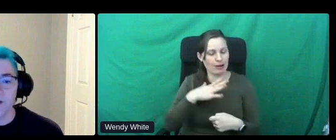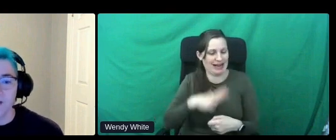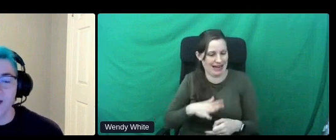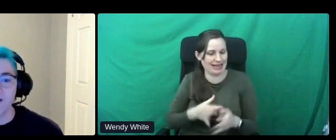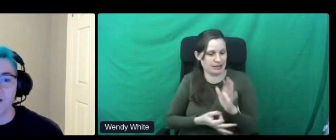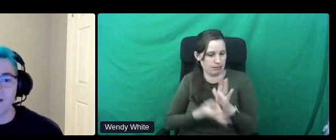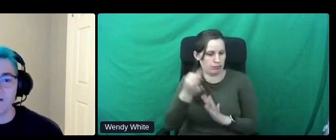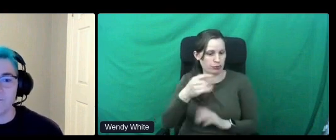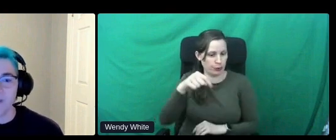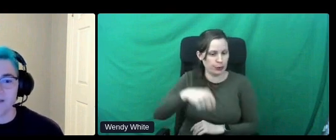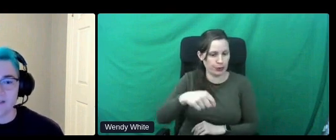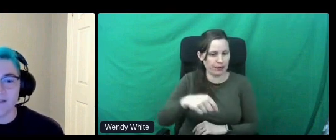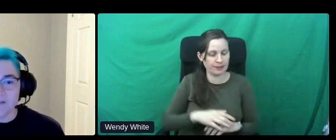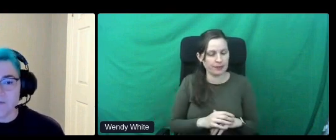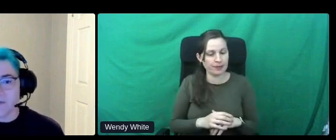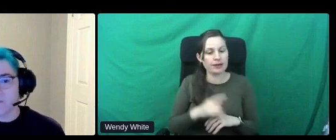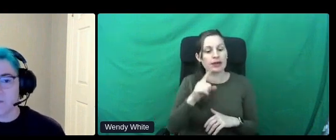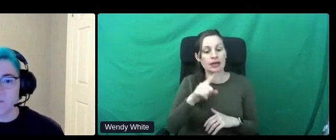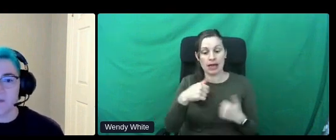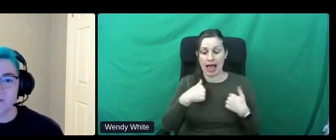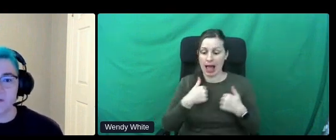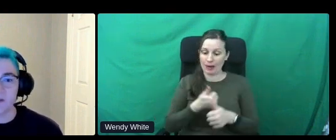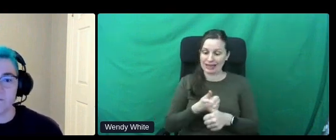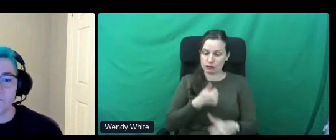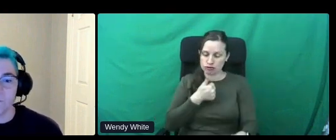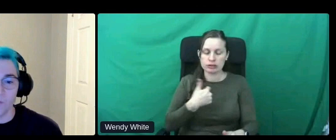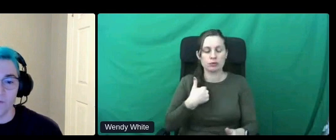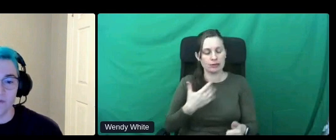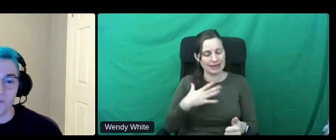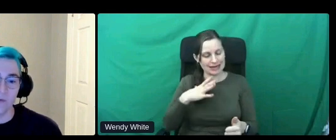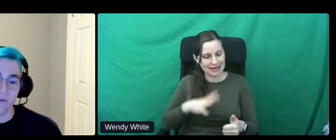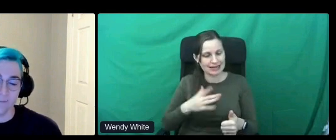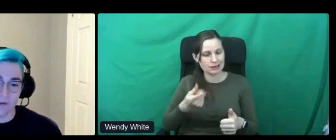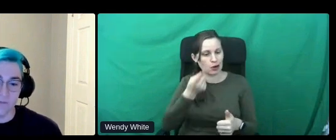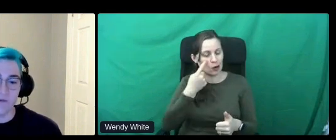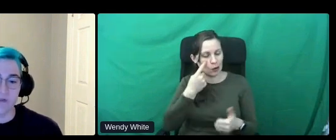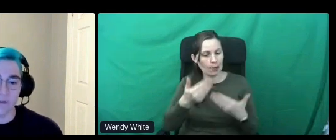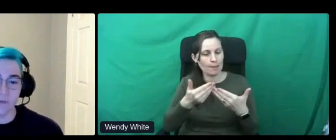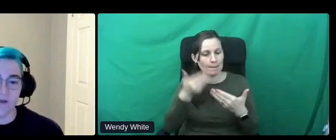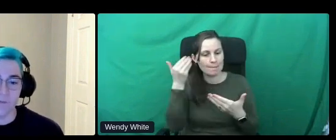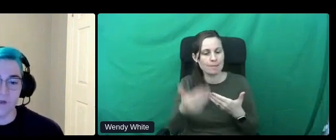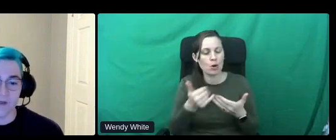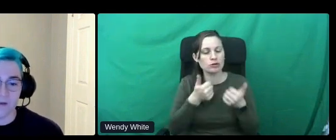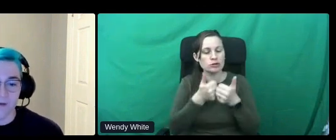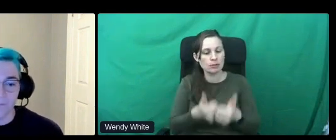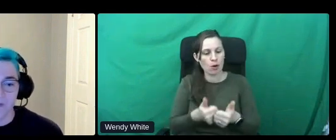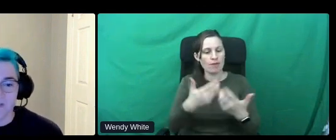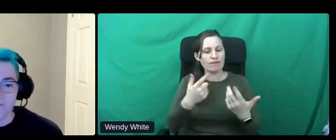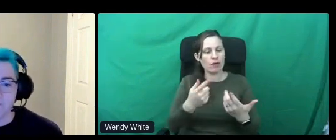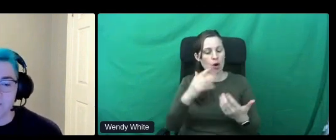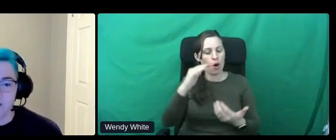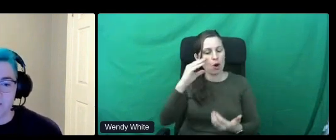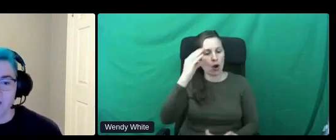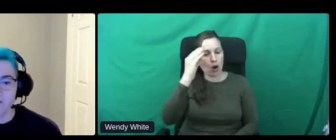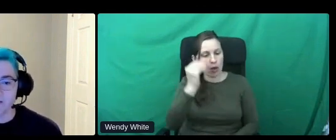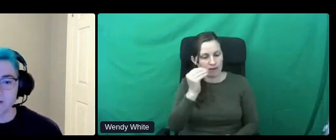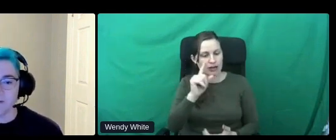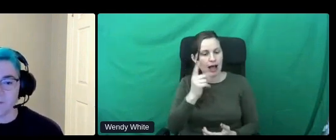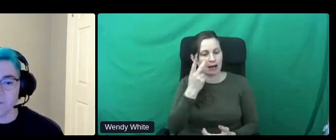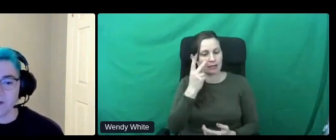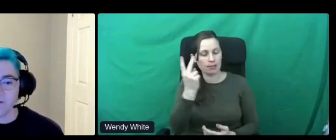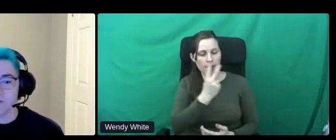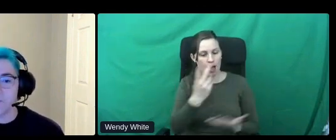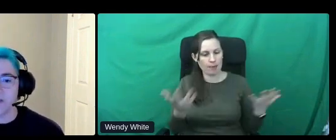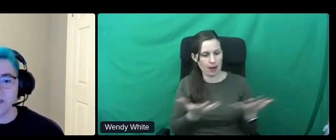on, and that as an industry, we should be looking for more support for low vision and blind play, because I feel like that is an